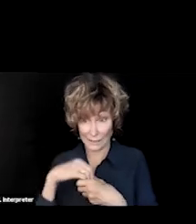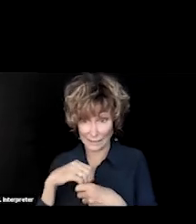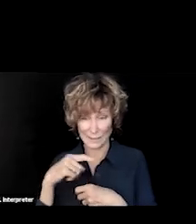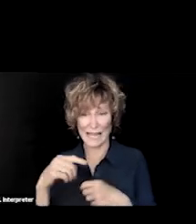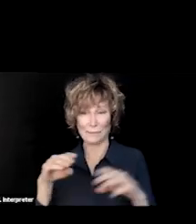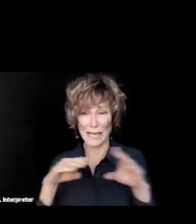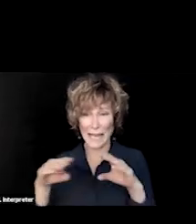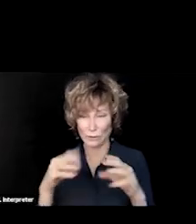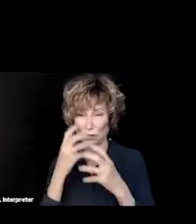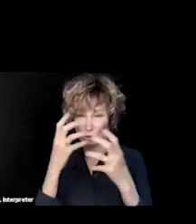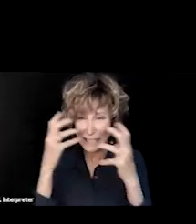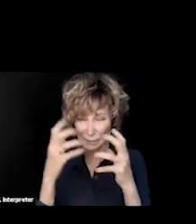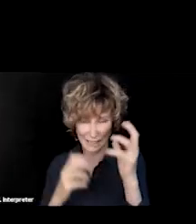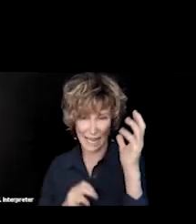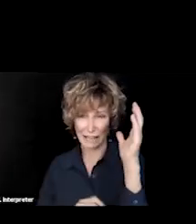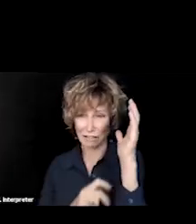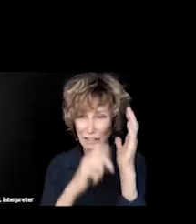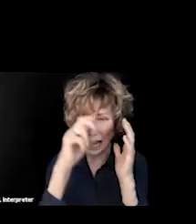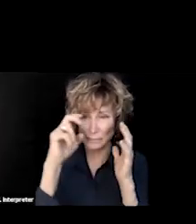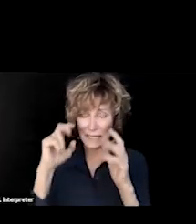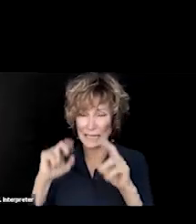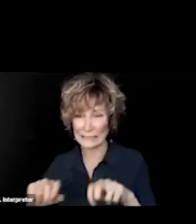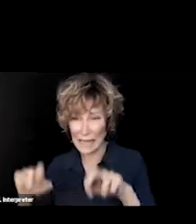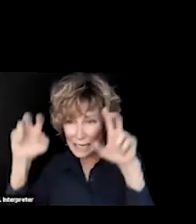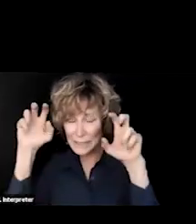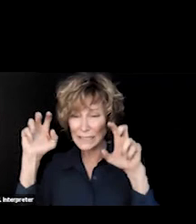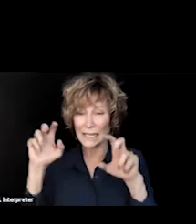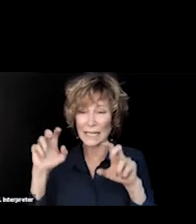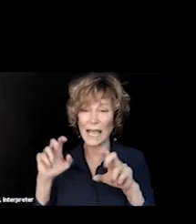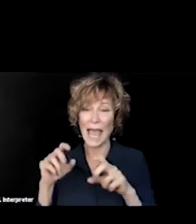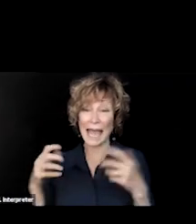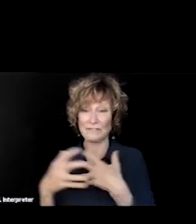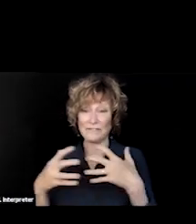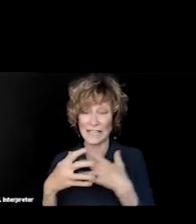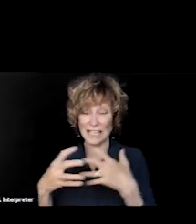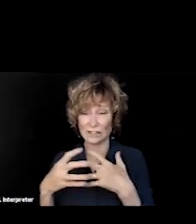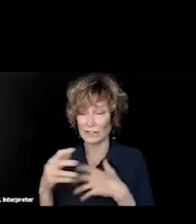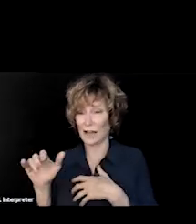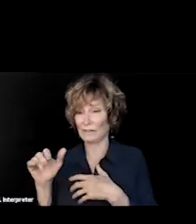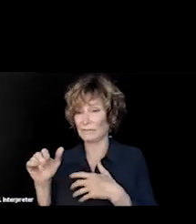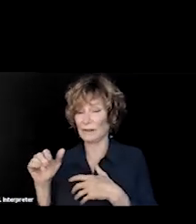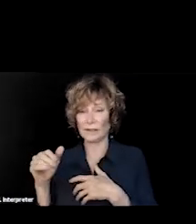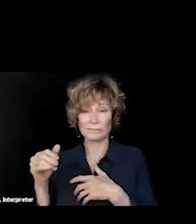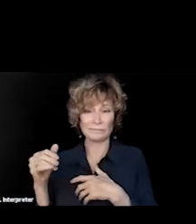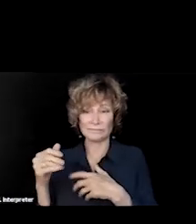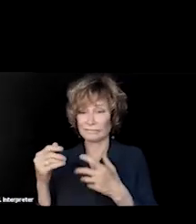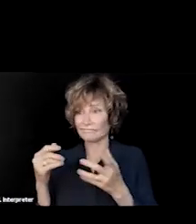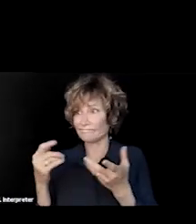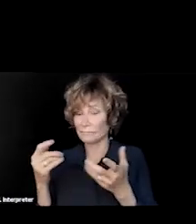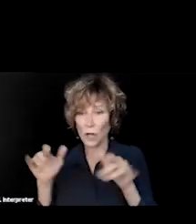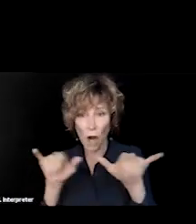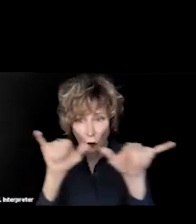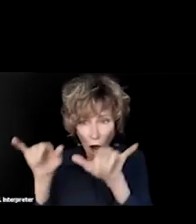and climbing and eloping from the classroom and the building, and he had fears of common things like spilling milk. The